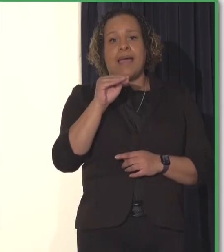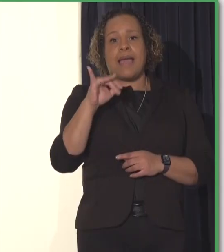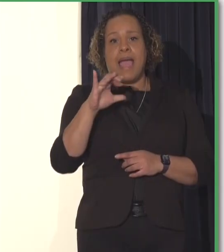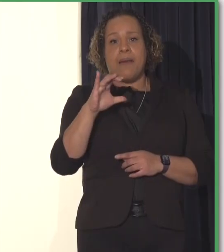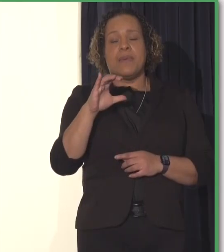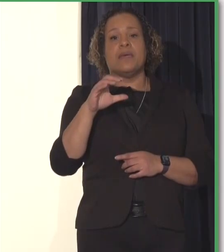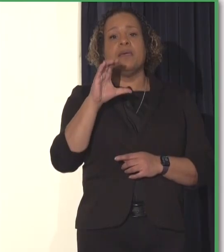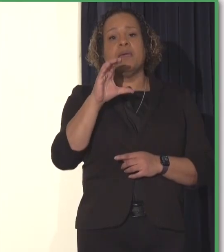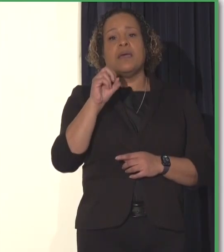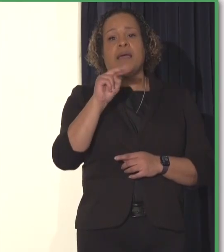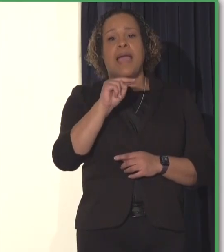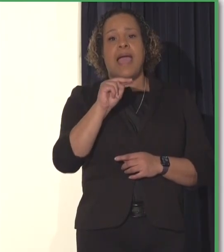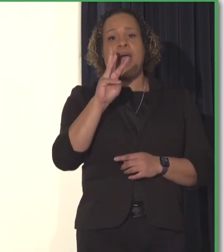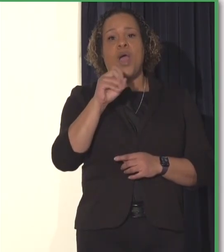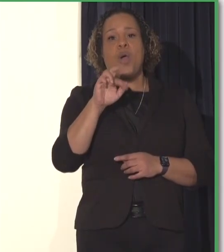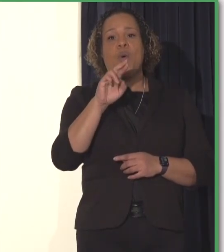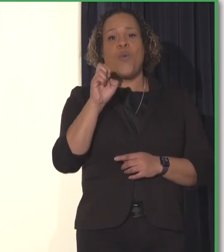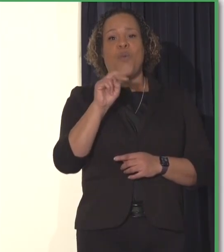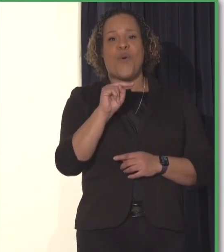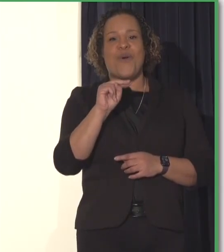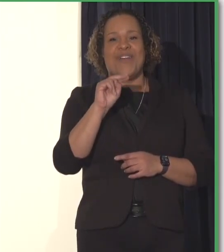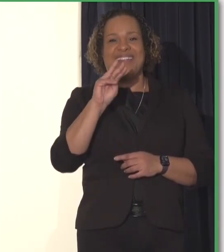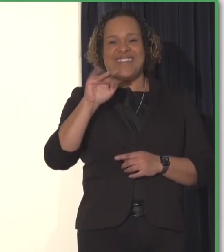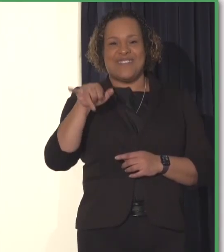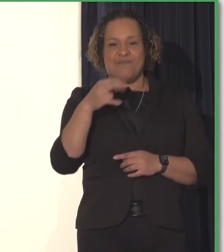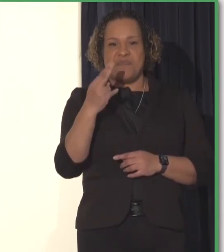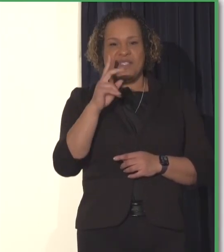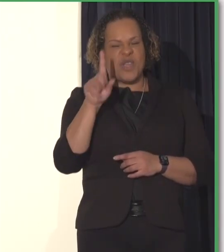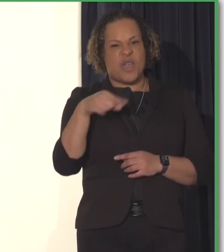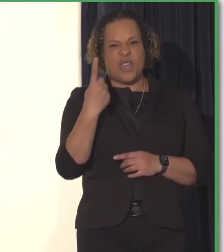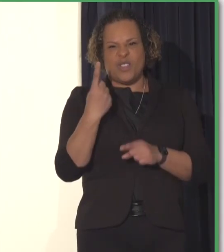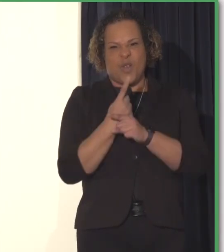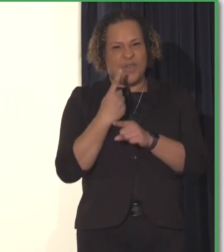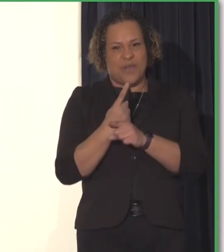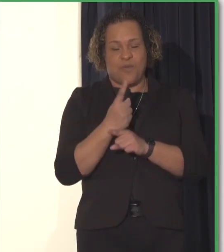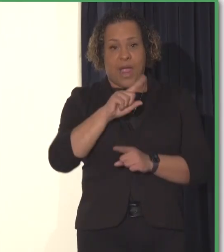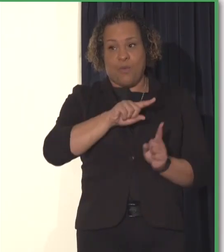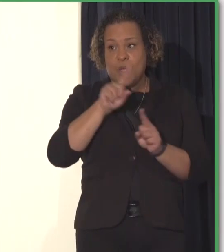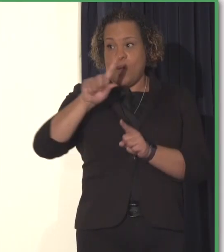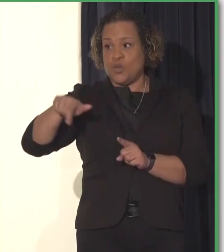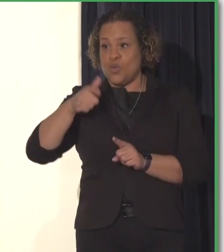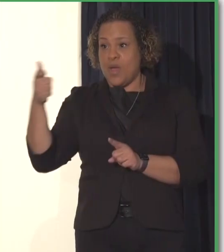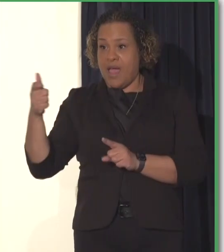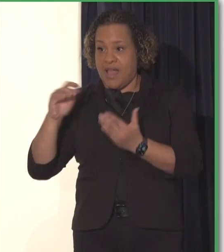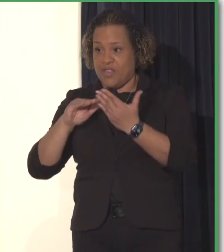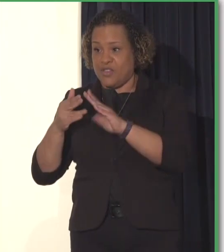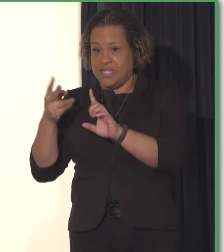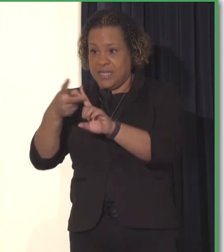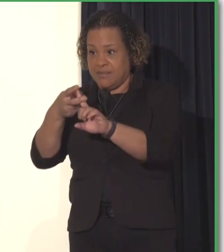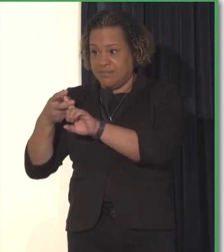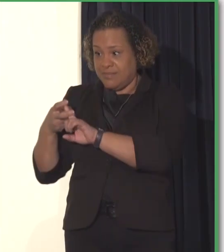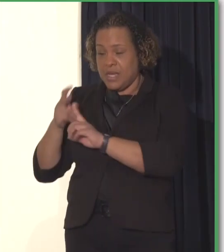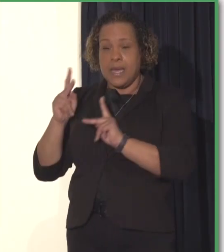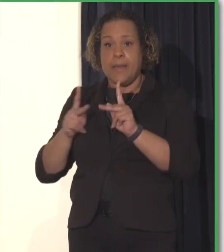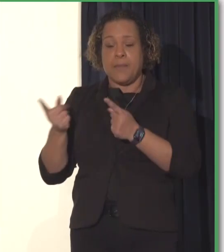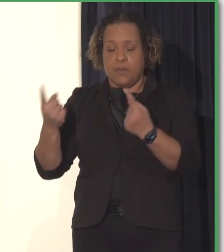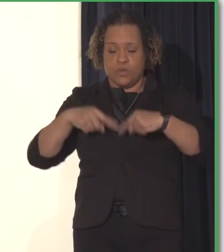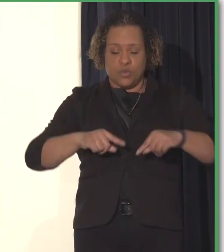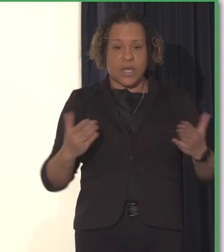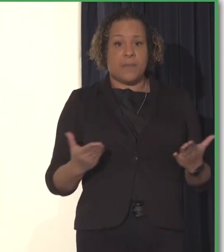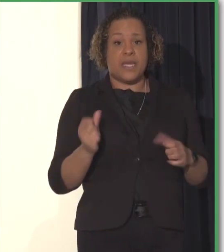it's only right that we go in somebody else's city, try to get some of their people to come down to be employed here. But that's going to be at the